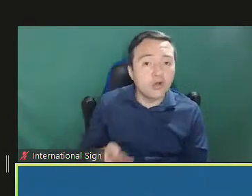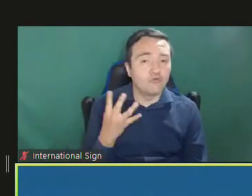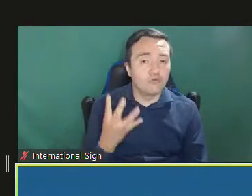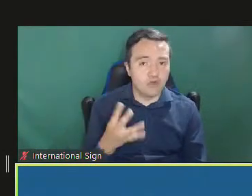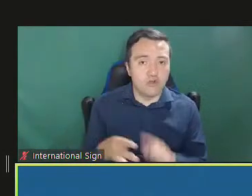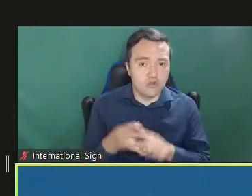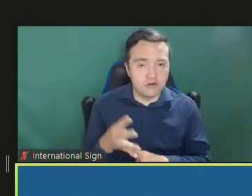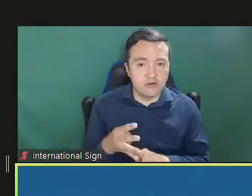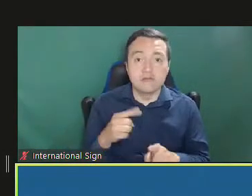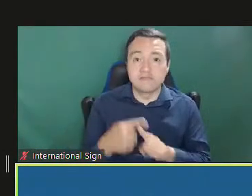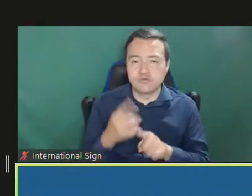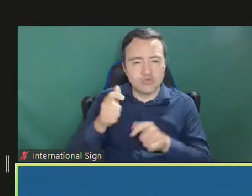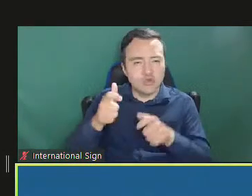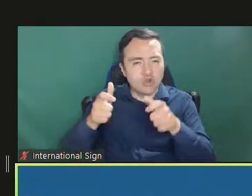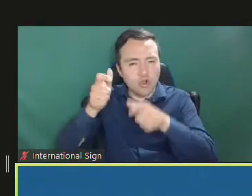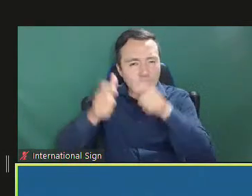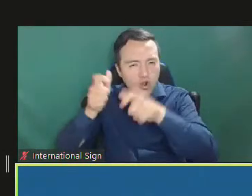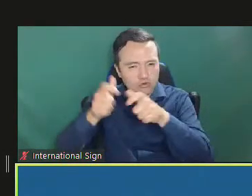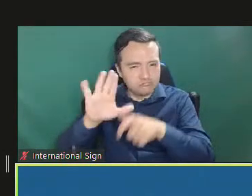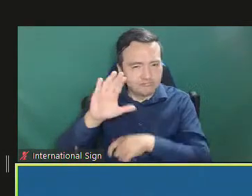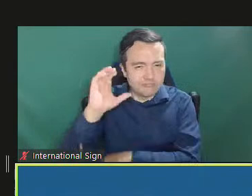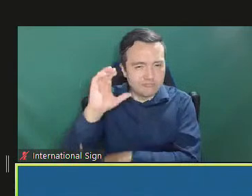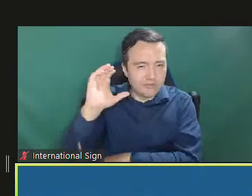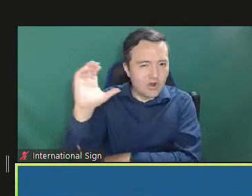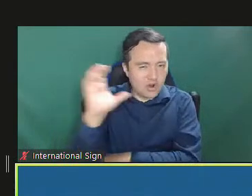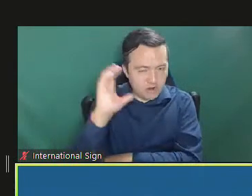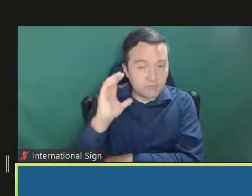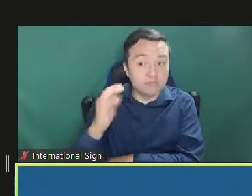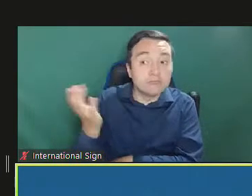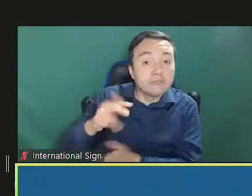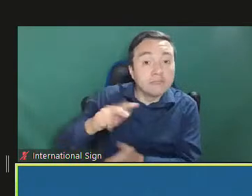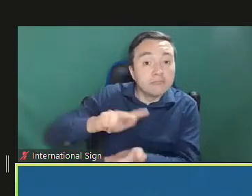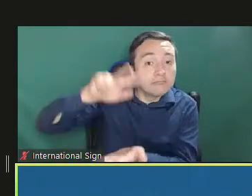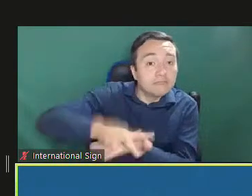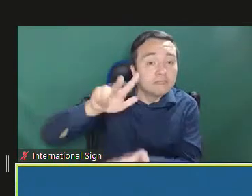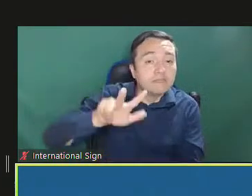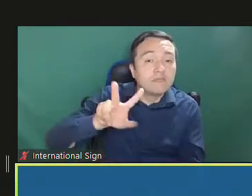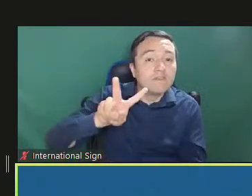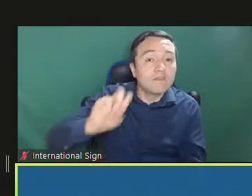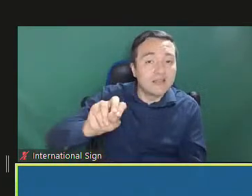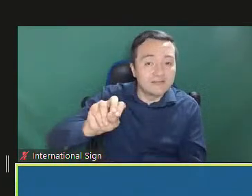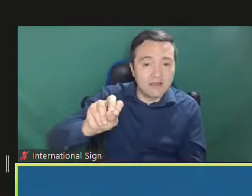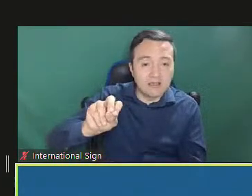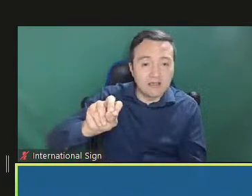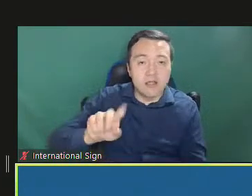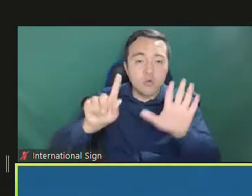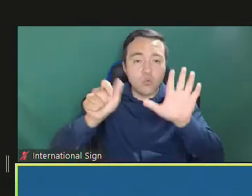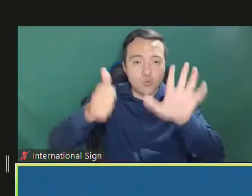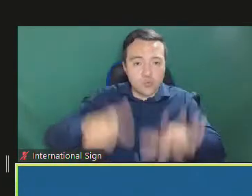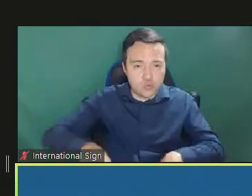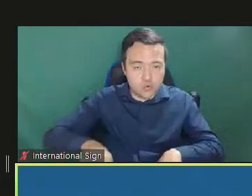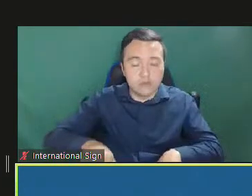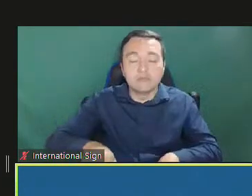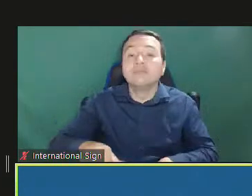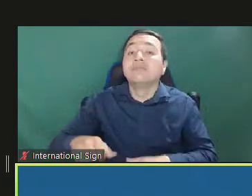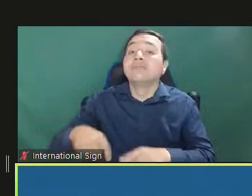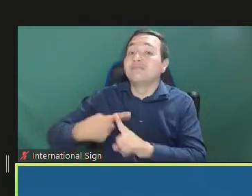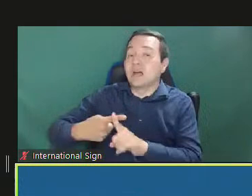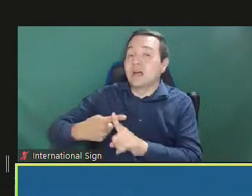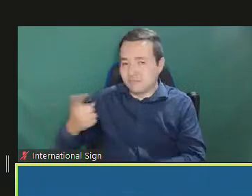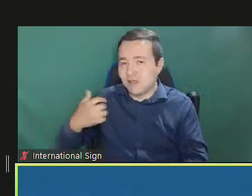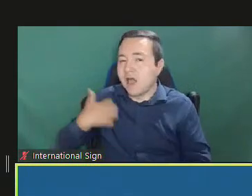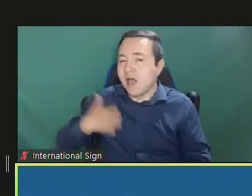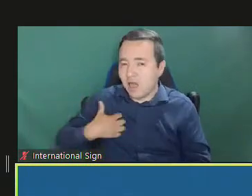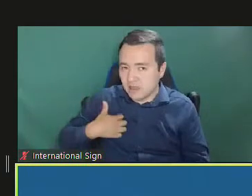the 20th. Argentina is also expecting this legislative discussion to take place in the Congress after the passage